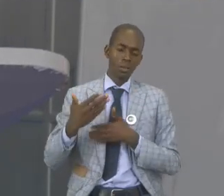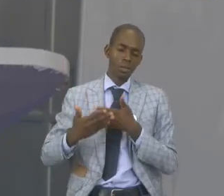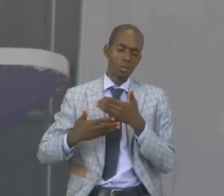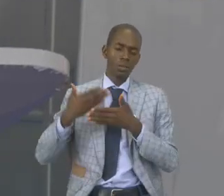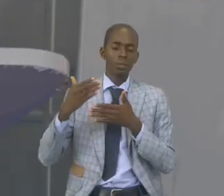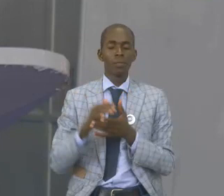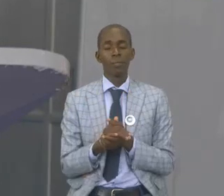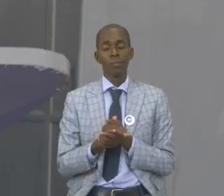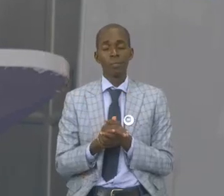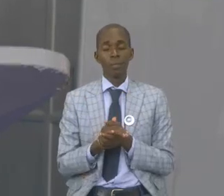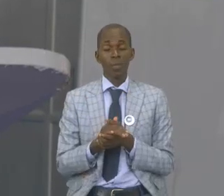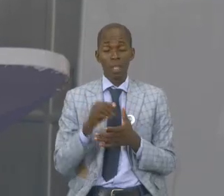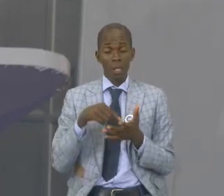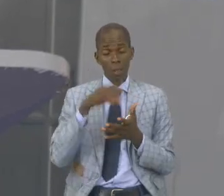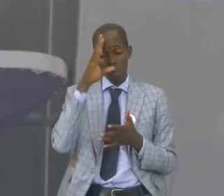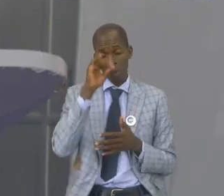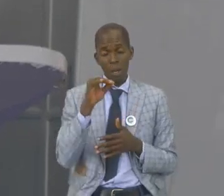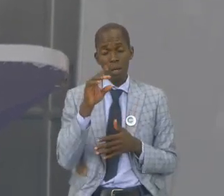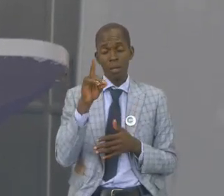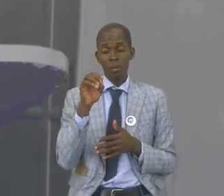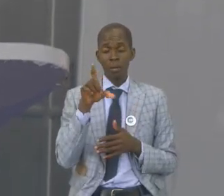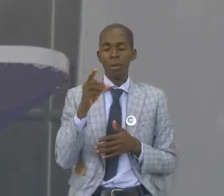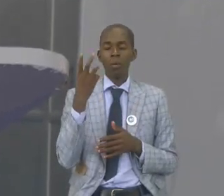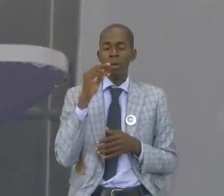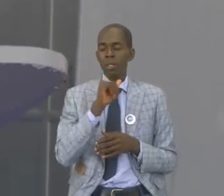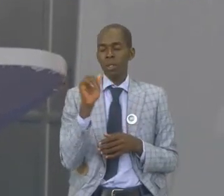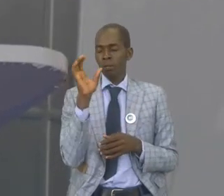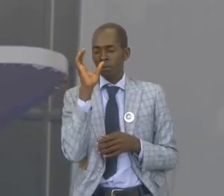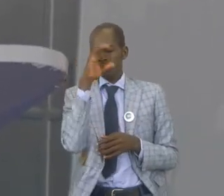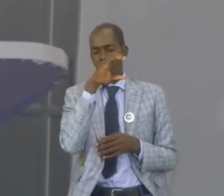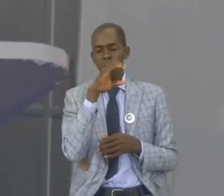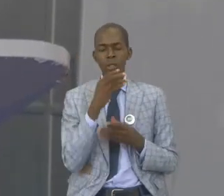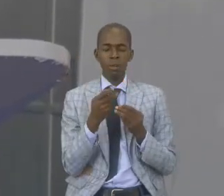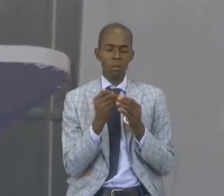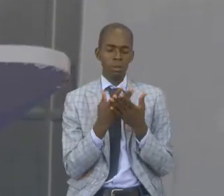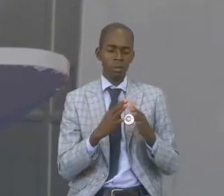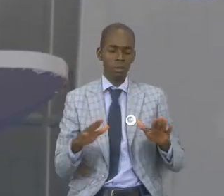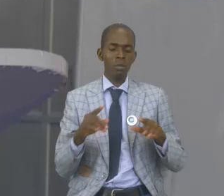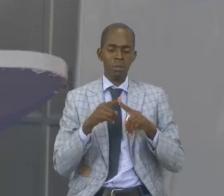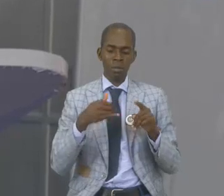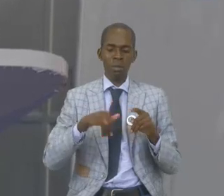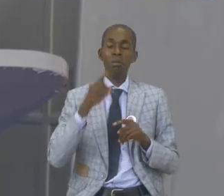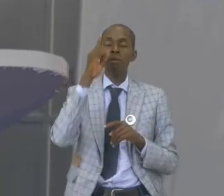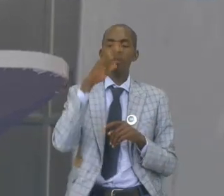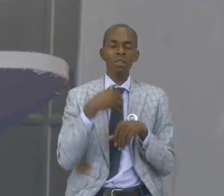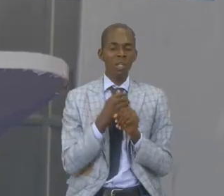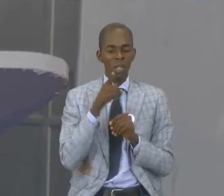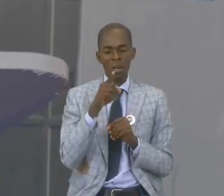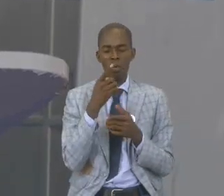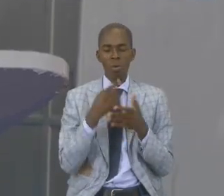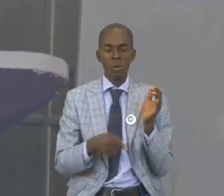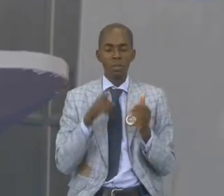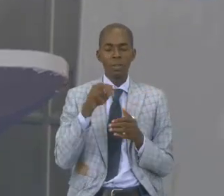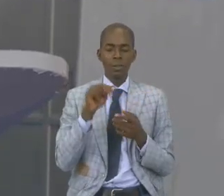He was in a strange land, yet God made him what he was. Those